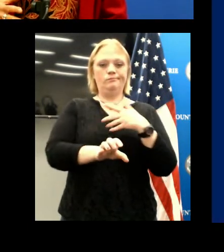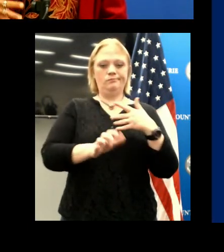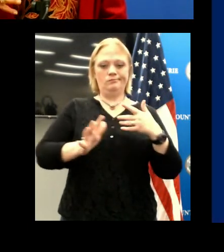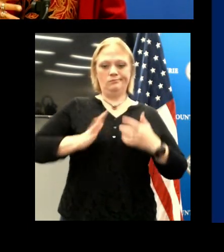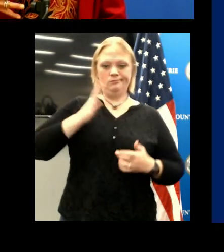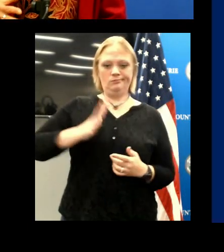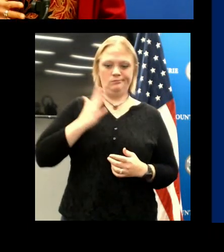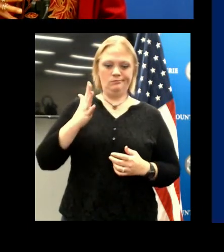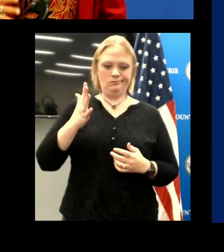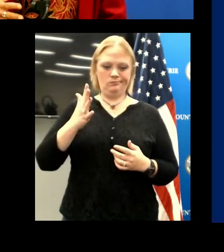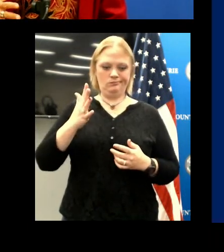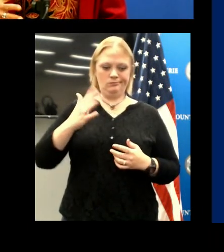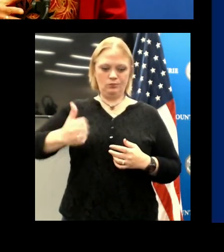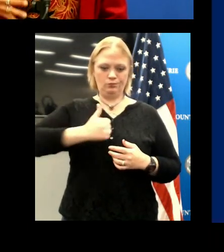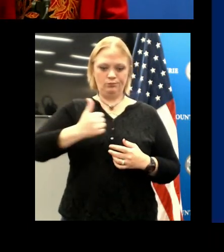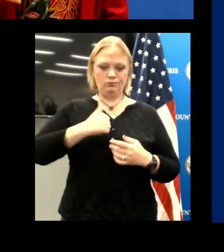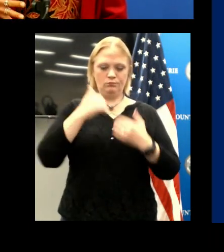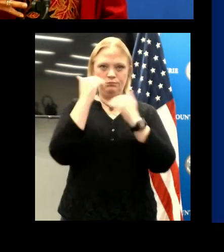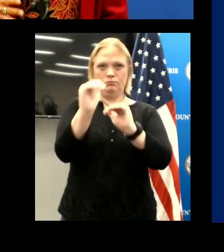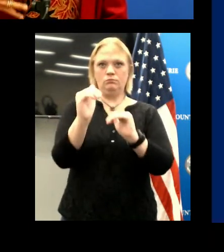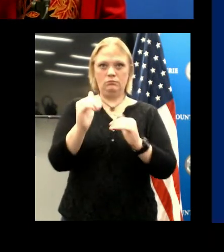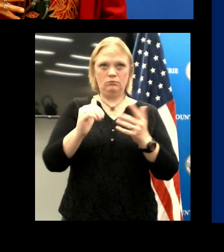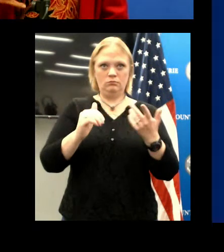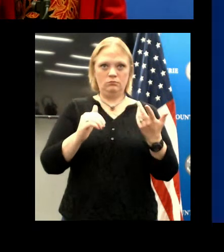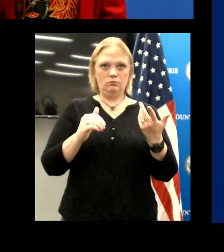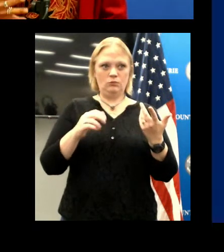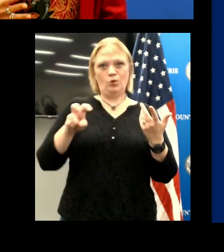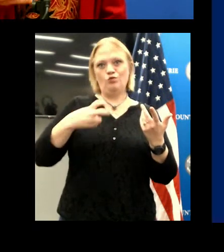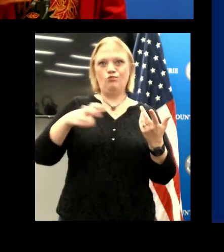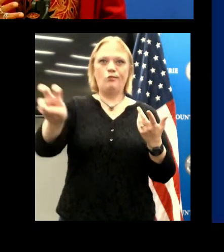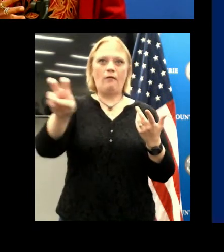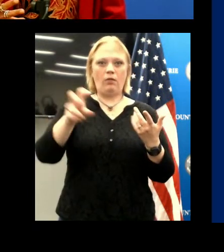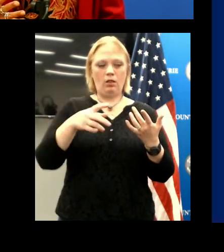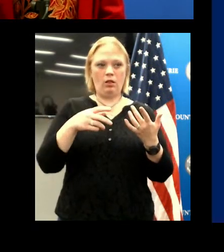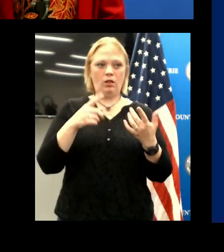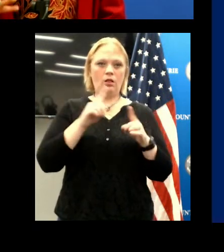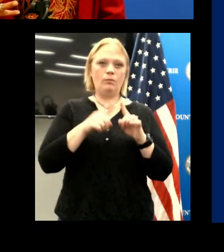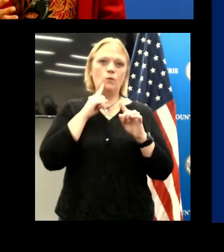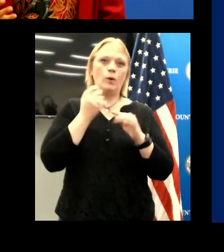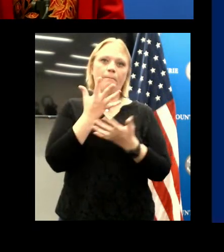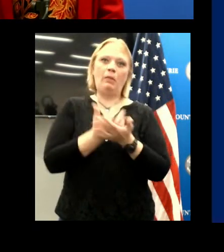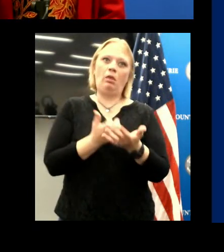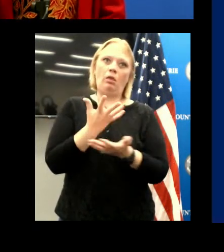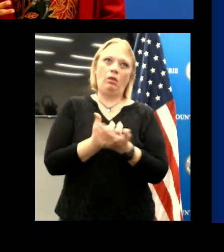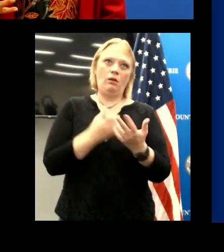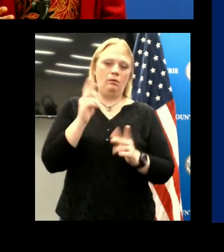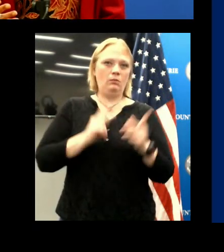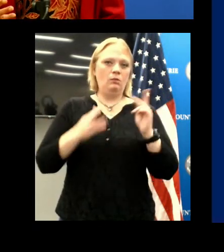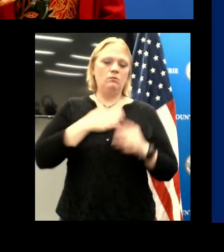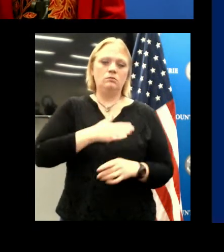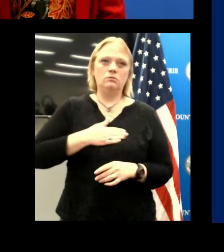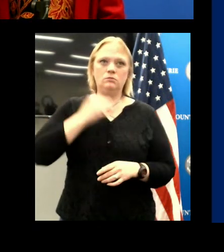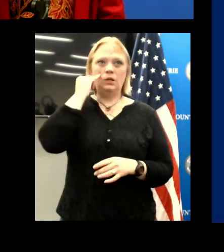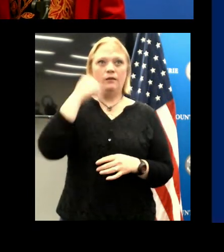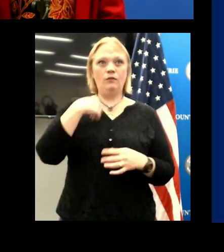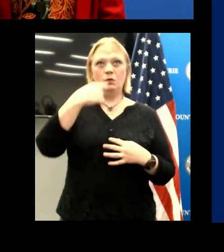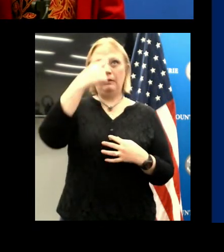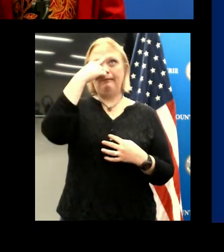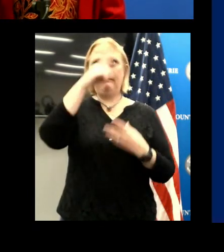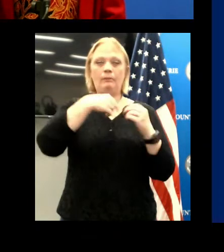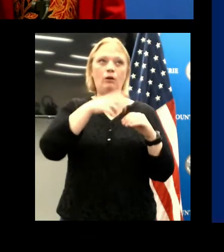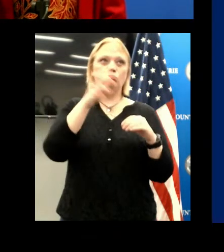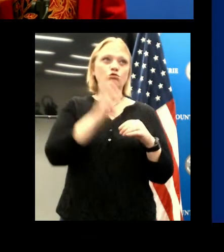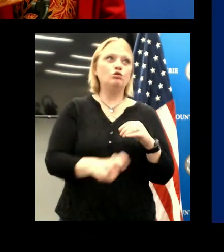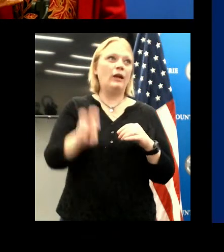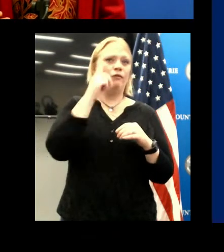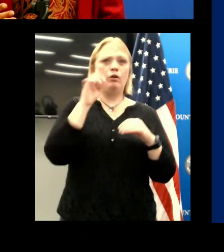official travel restrictions. But again, we are begging people to please, if you're thinking about traveling for